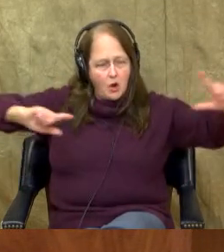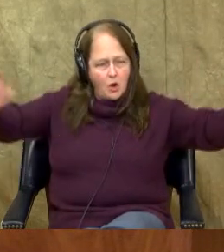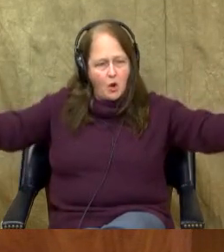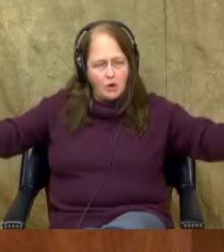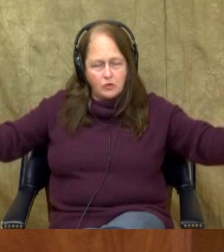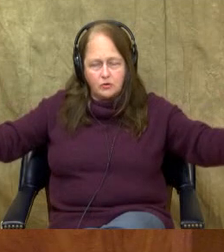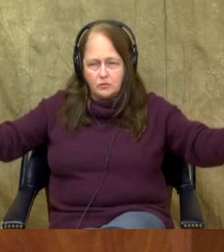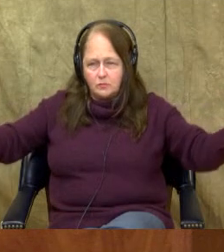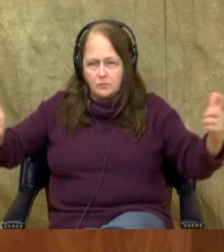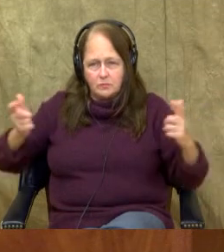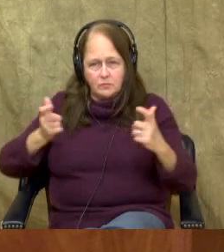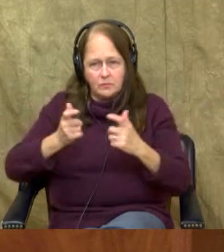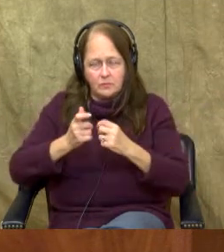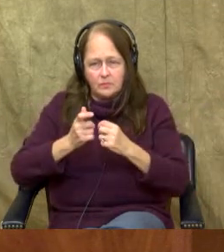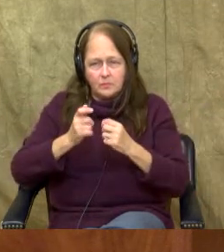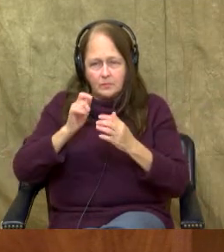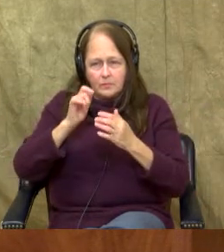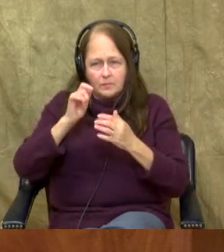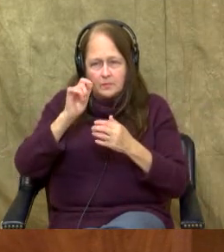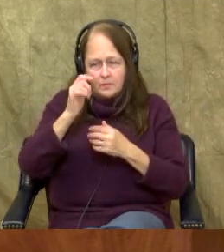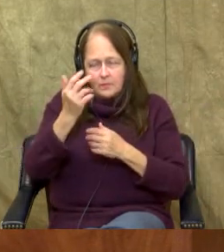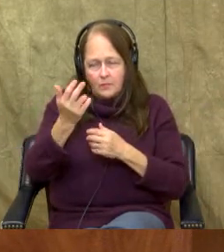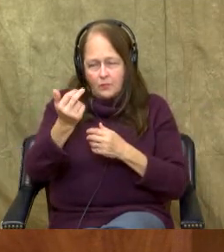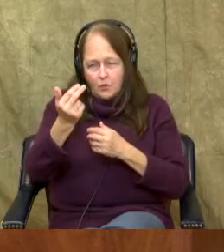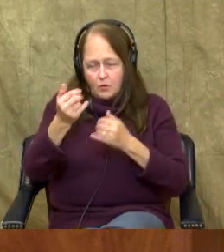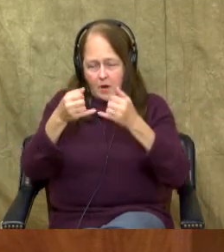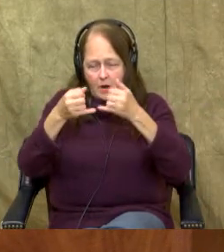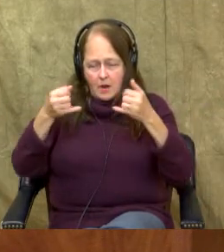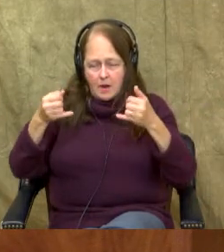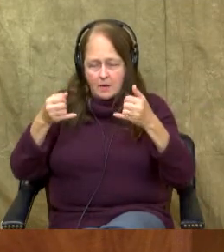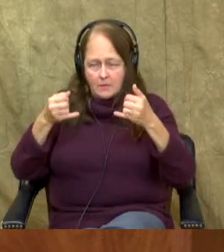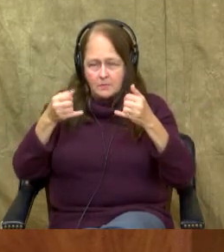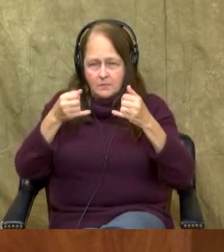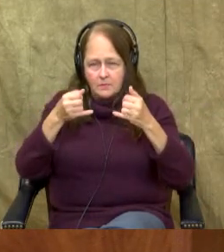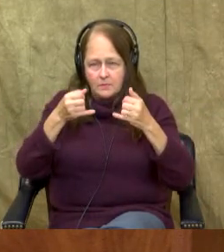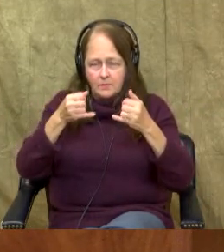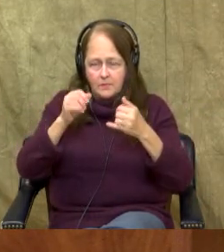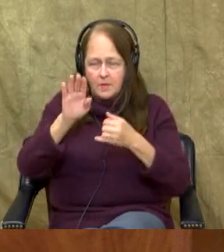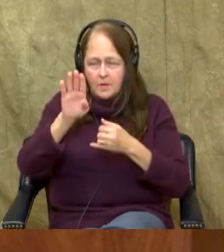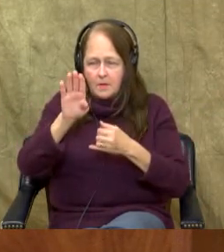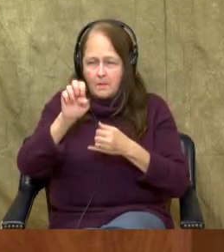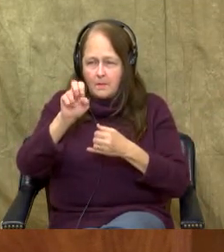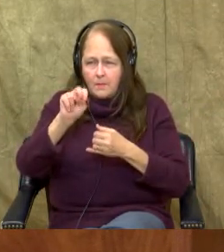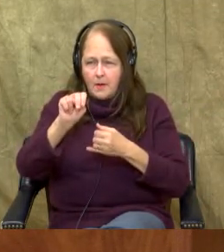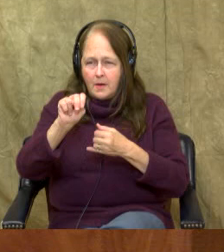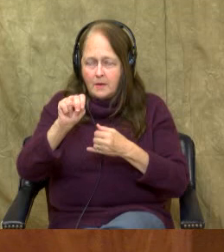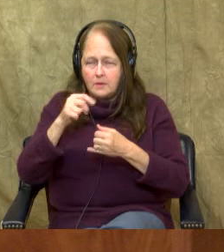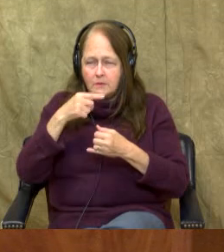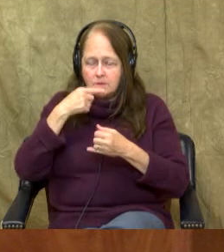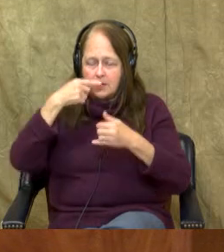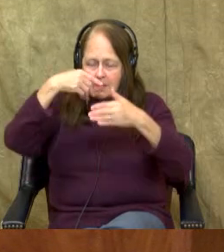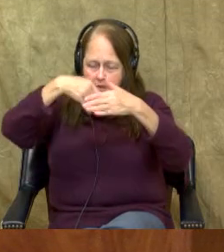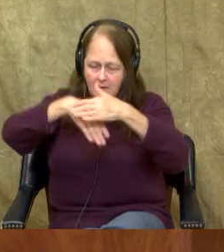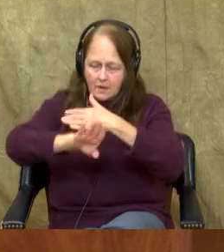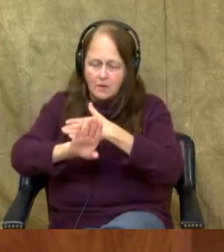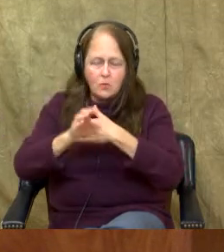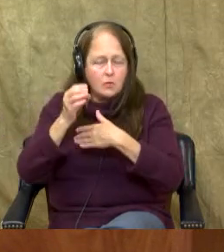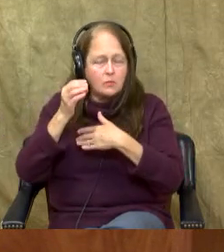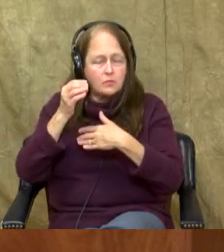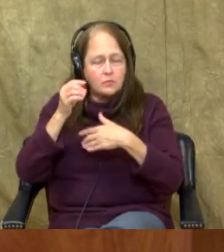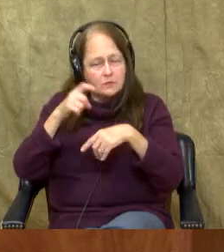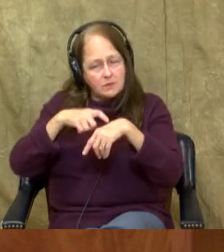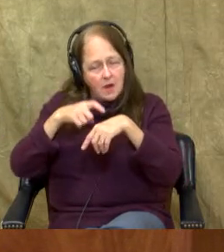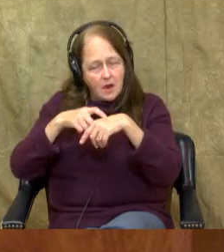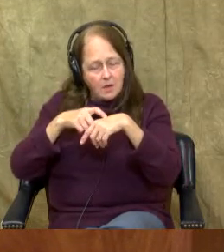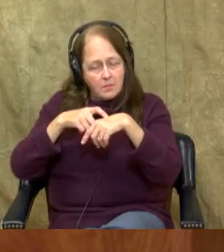is. In line 13 of the text, Ben states that they should go inside, but